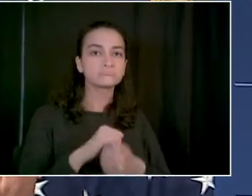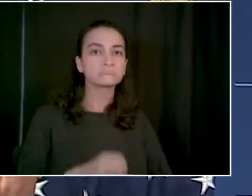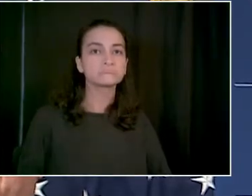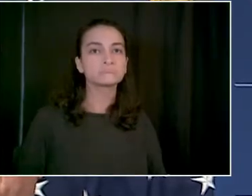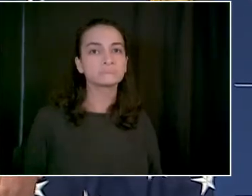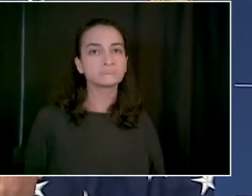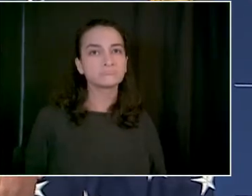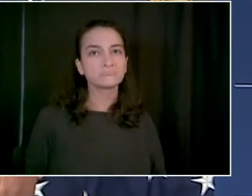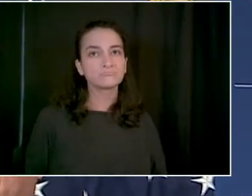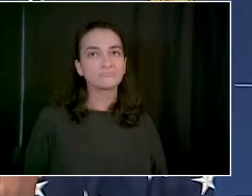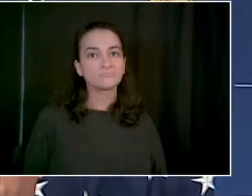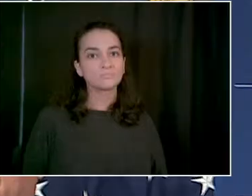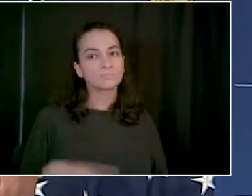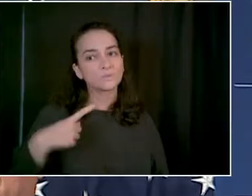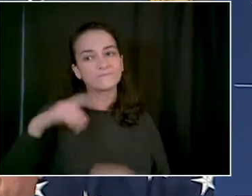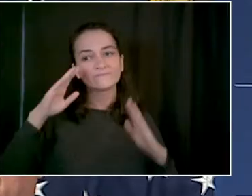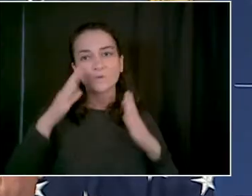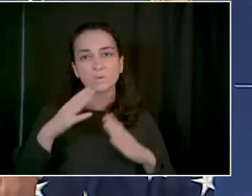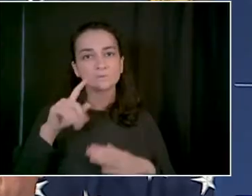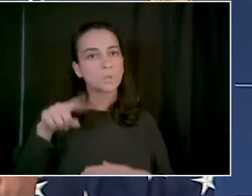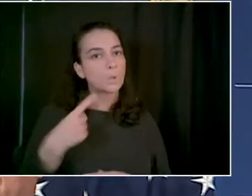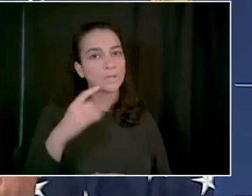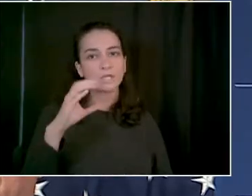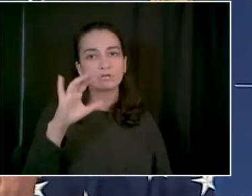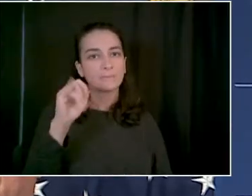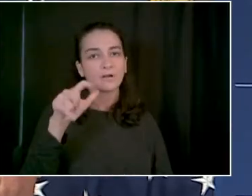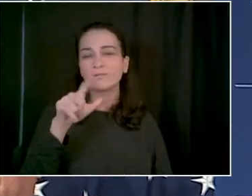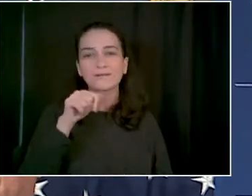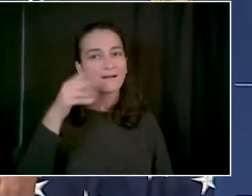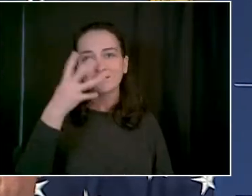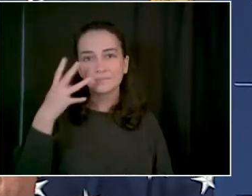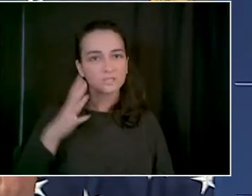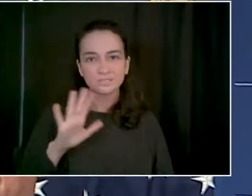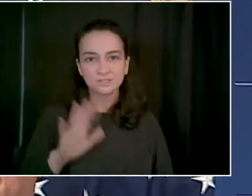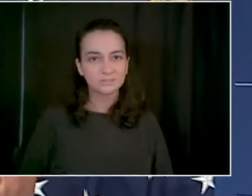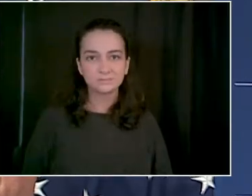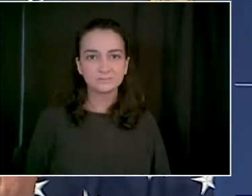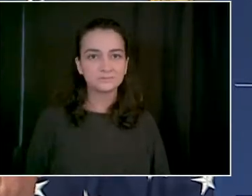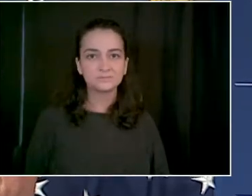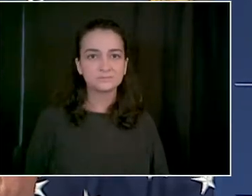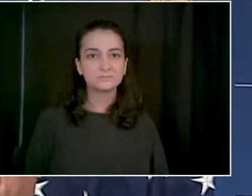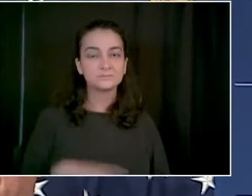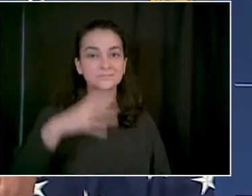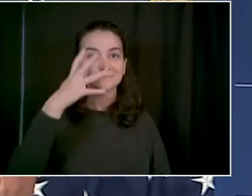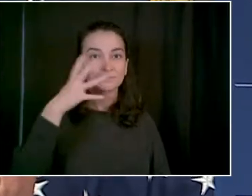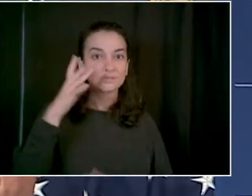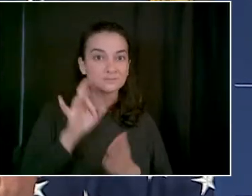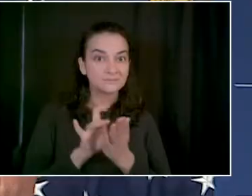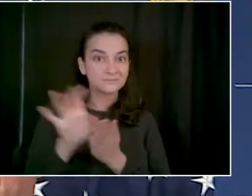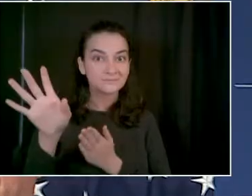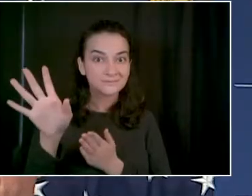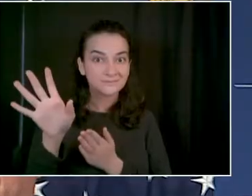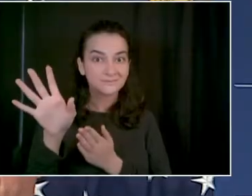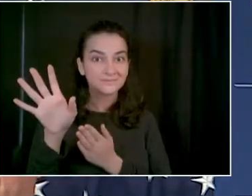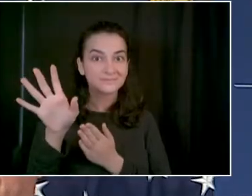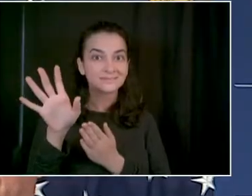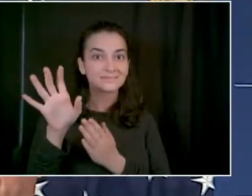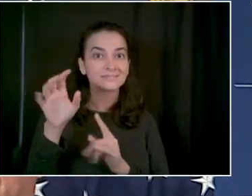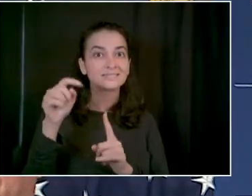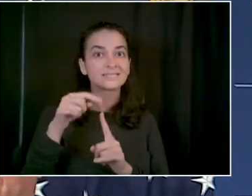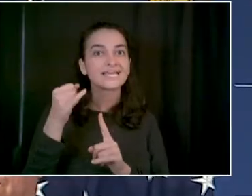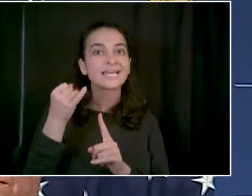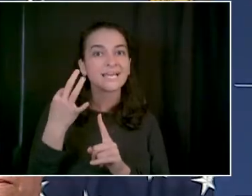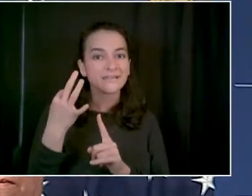investigations. Deportation is a civil process. We do not work with ICE or